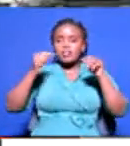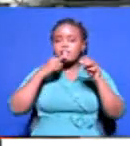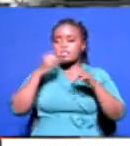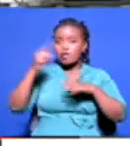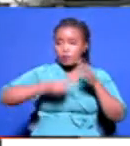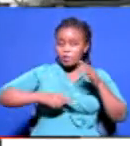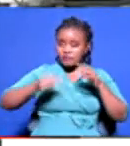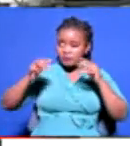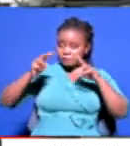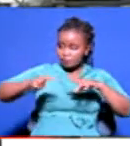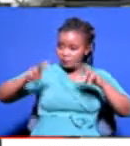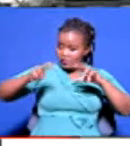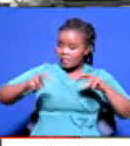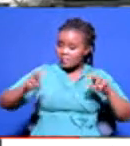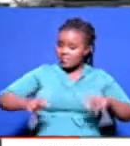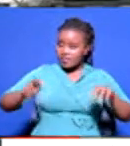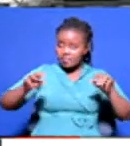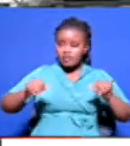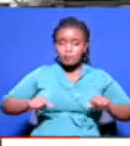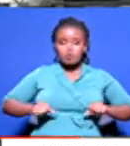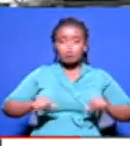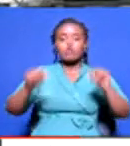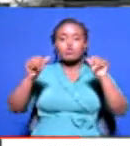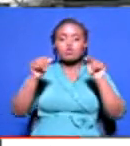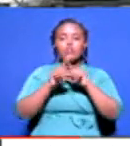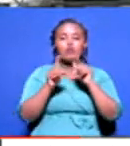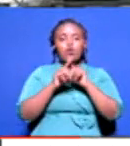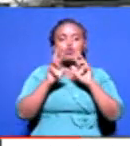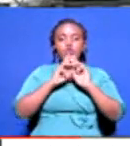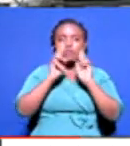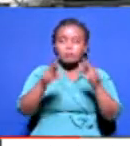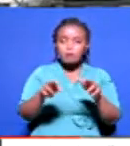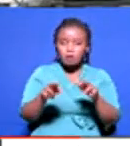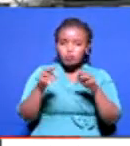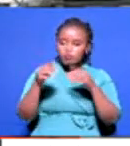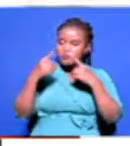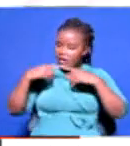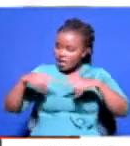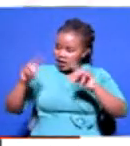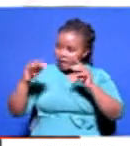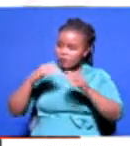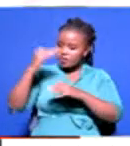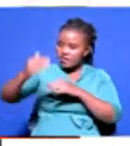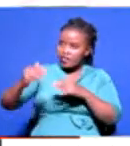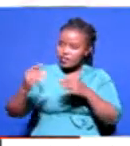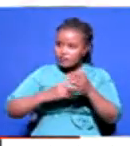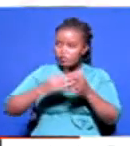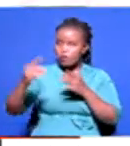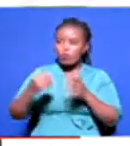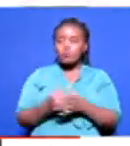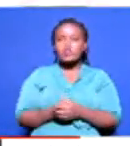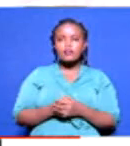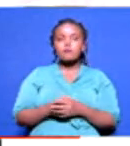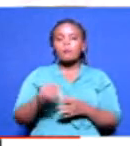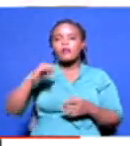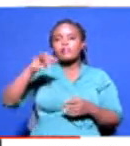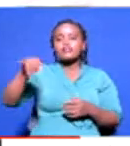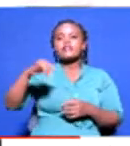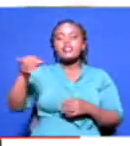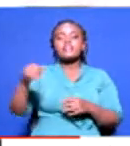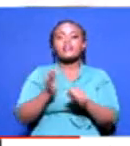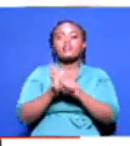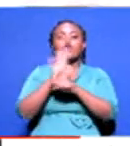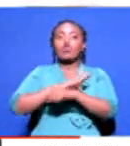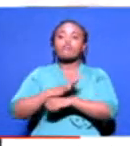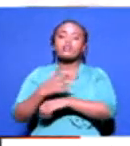being conducted on the vaccines and a report will be issued by next week on their usability. Johnson & Johnson vaccine, when